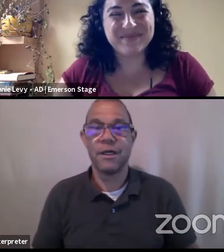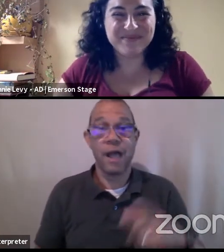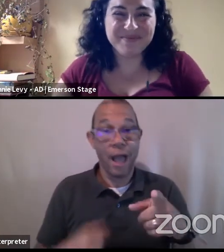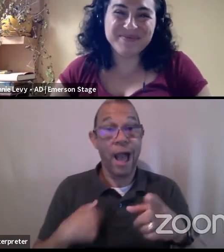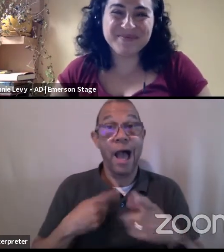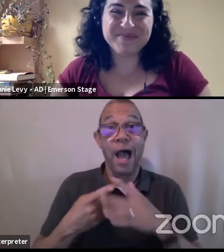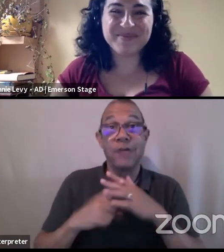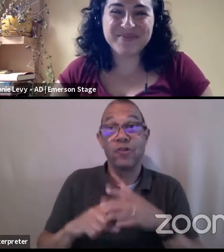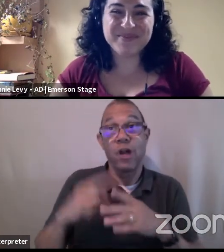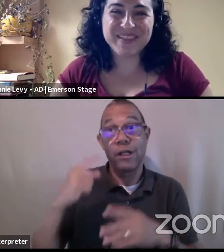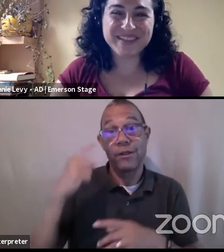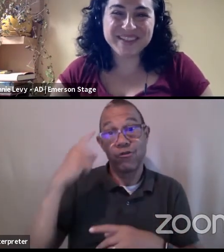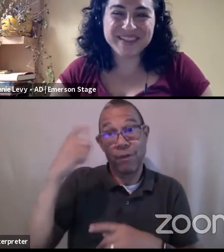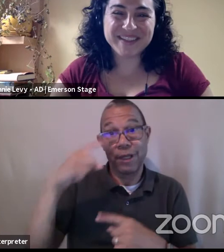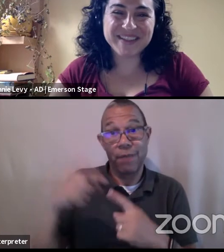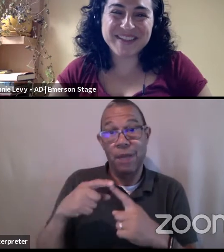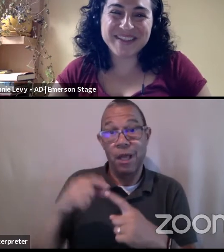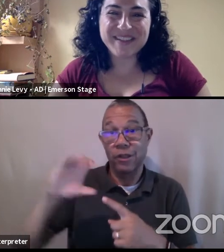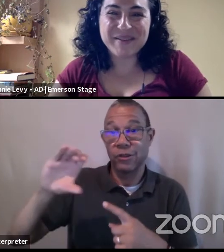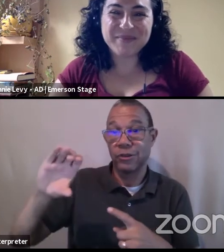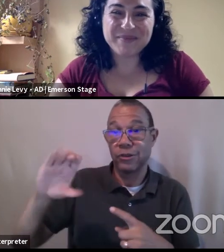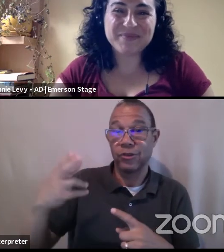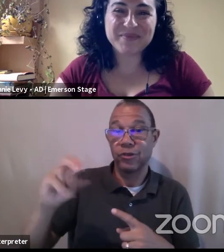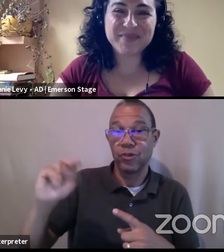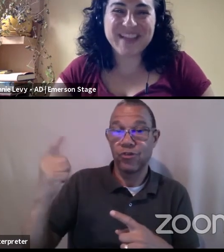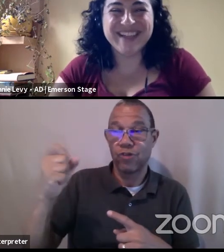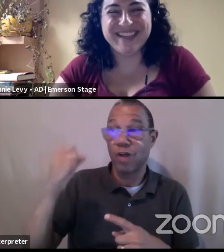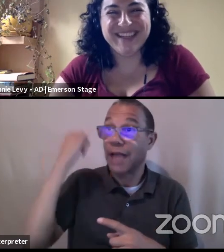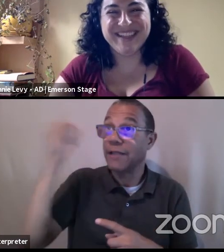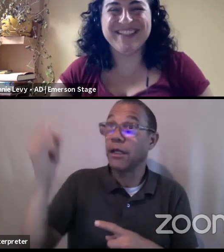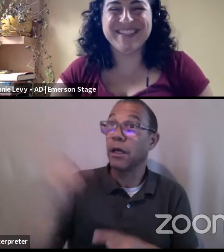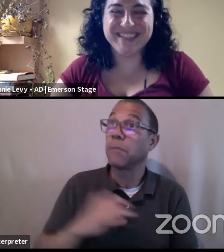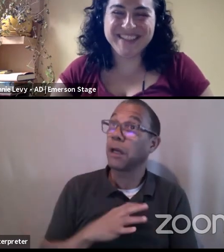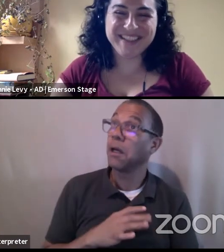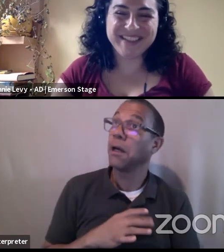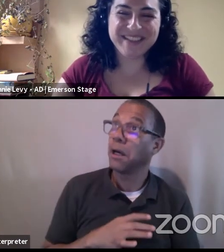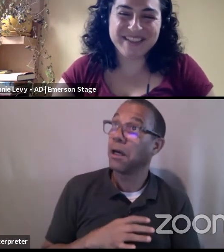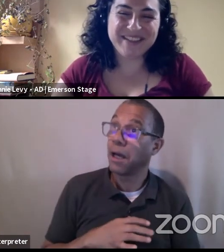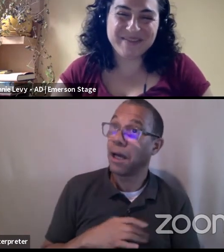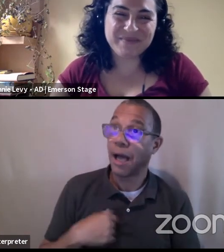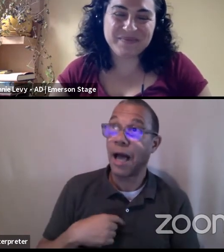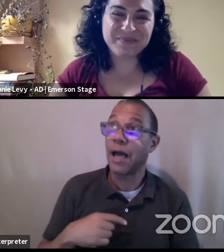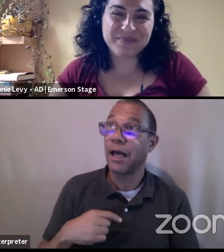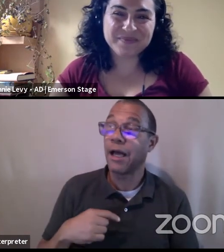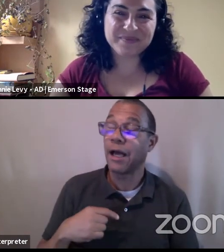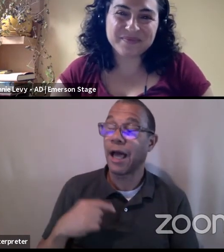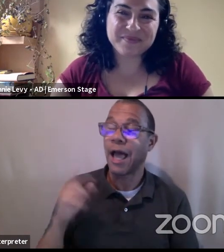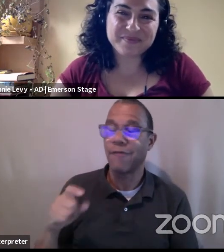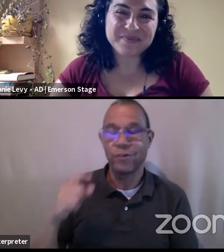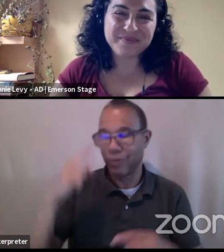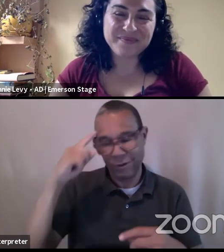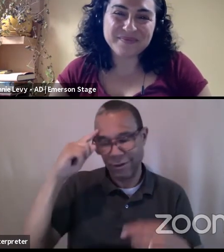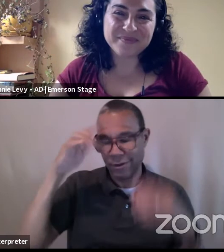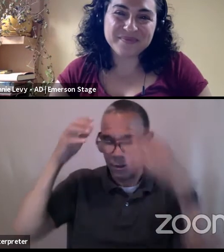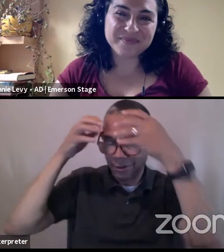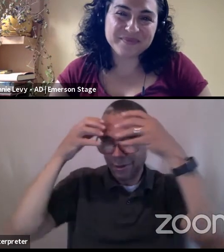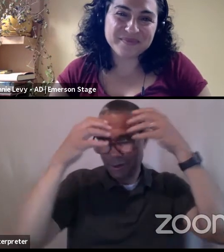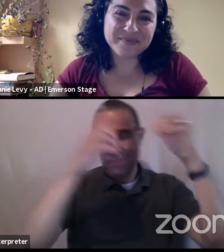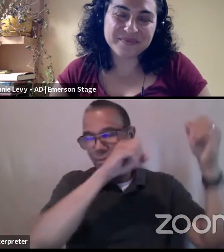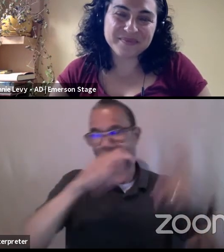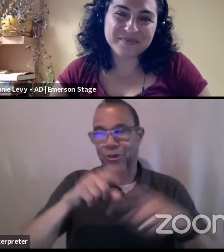and I already, so I had to come back to earth a little bit. But, you know, I think it's